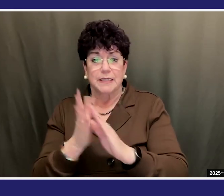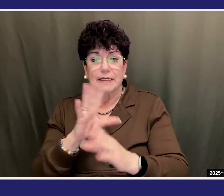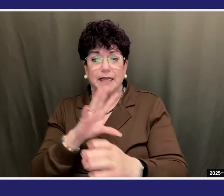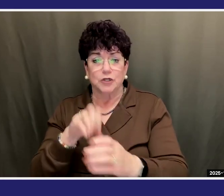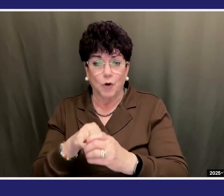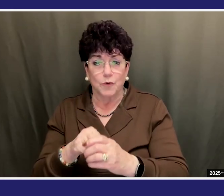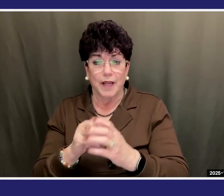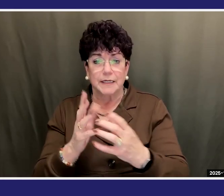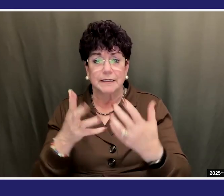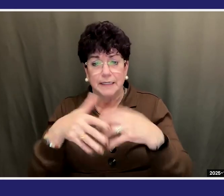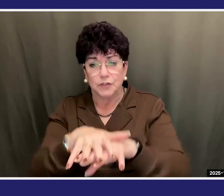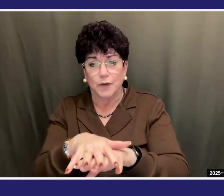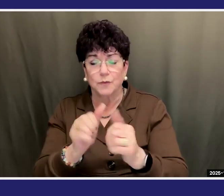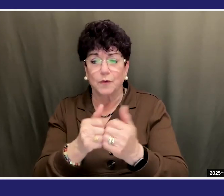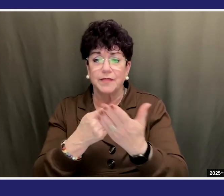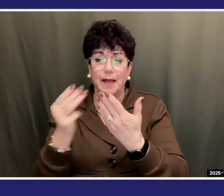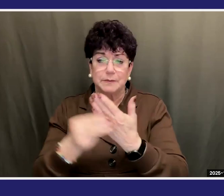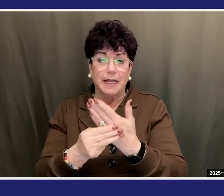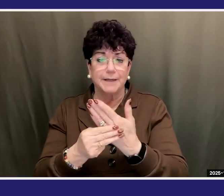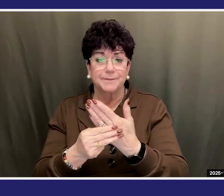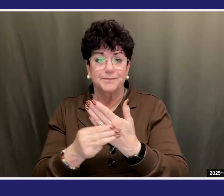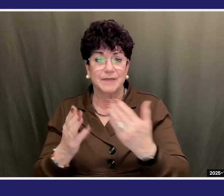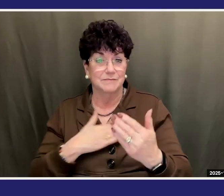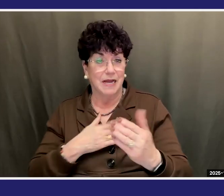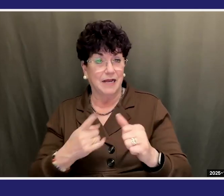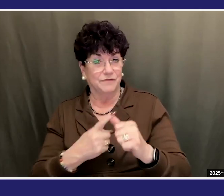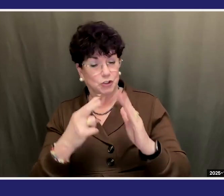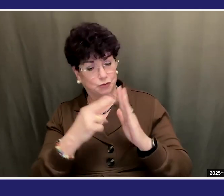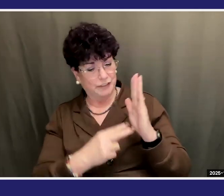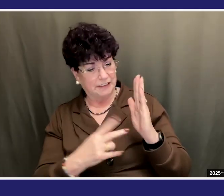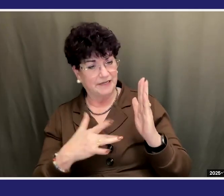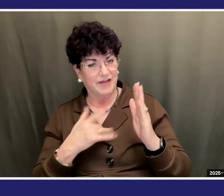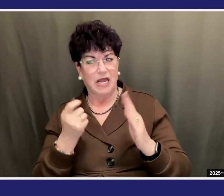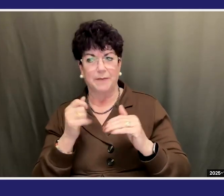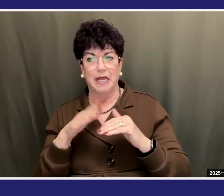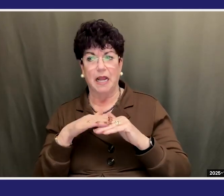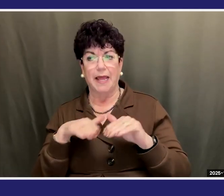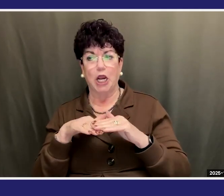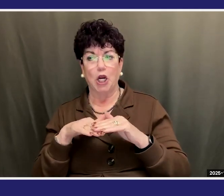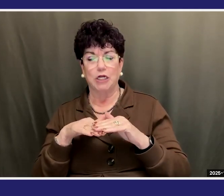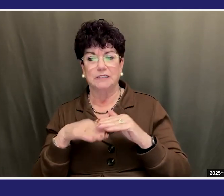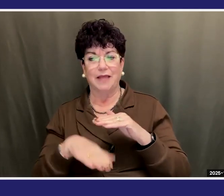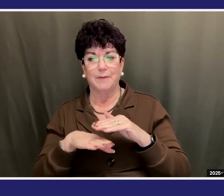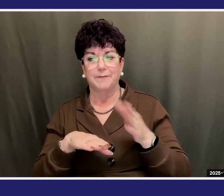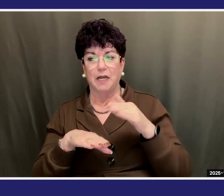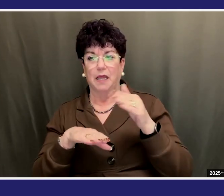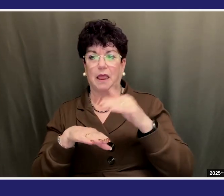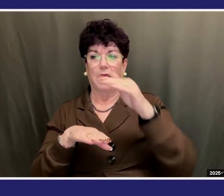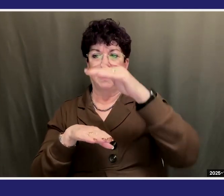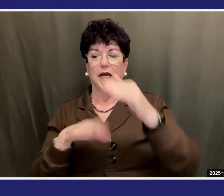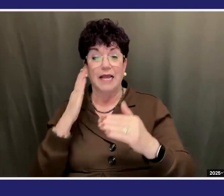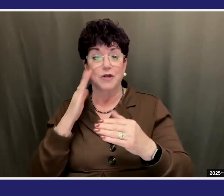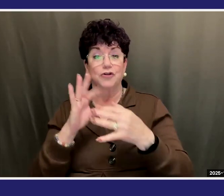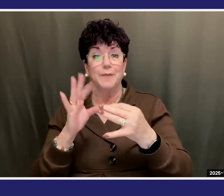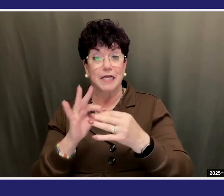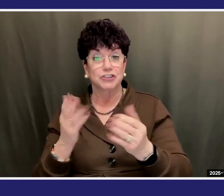integrated into the plan. In my initial reading, it felt a little bit layered on top of. I know it's mentioned throughout, but